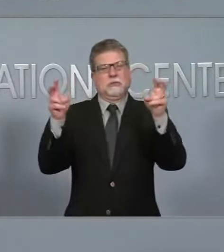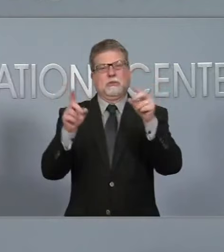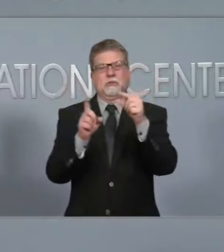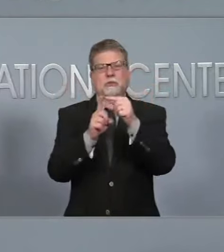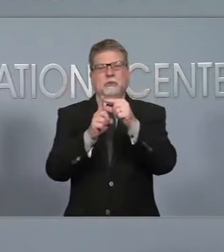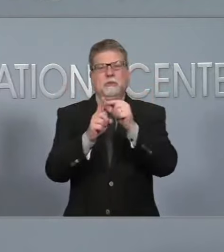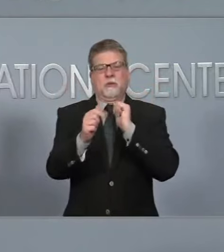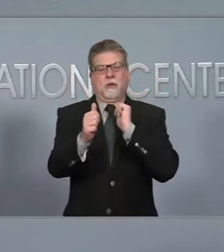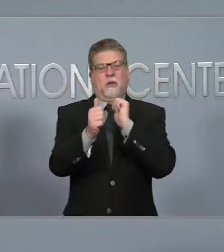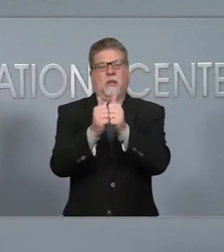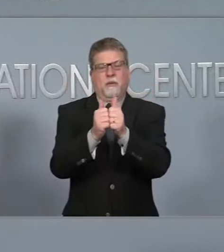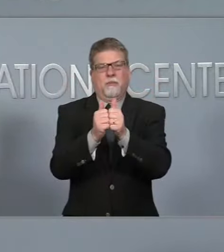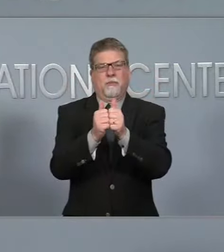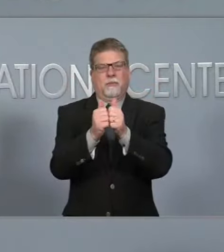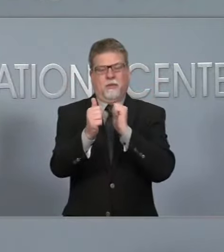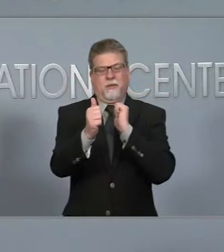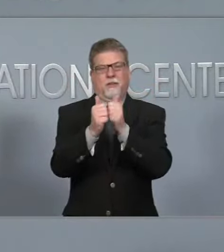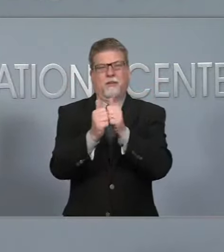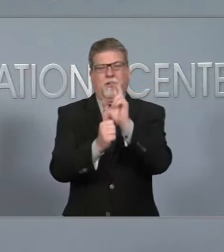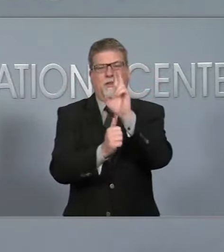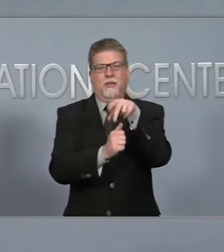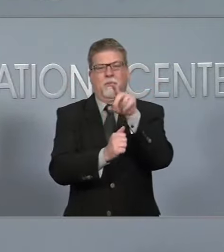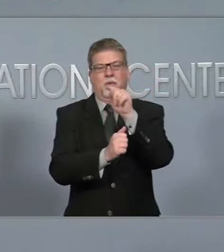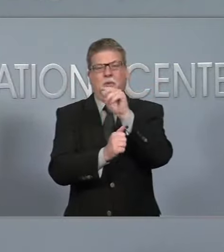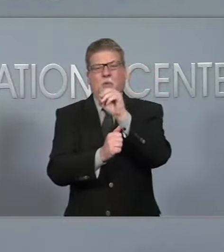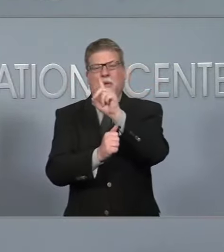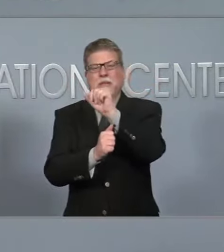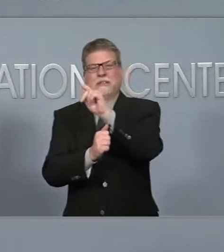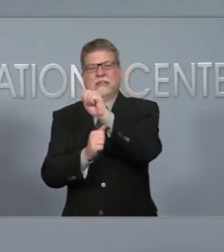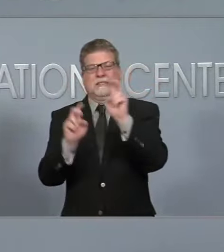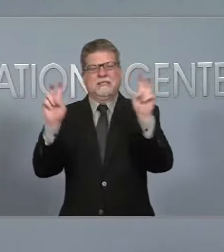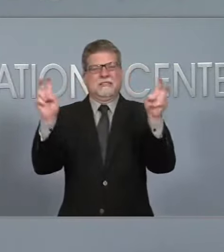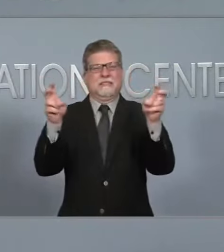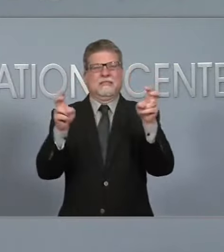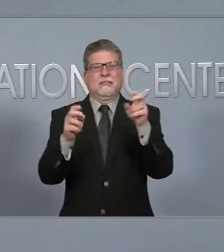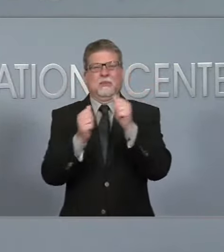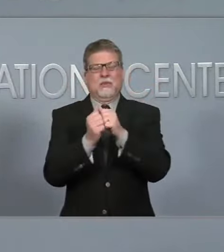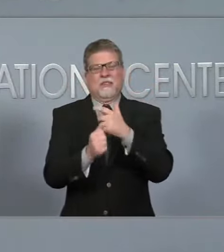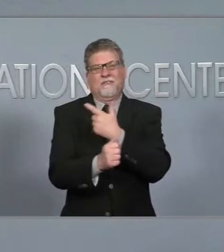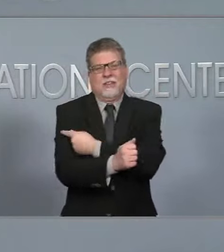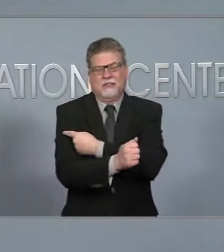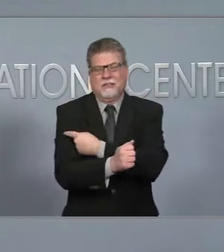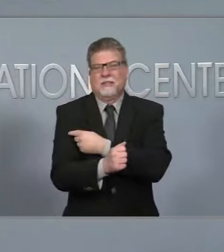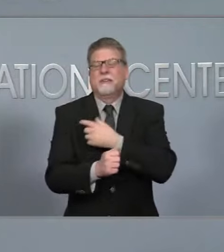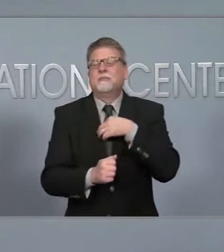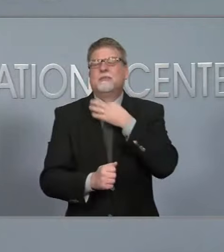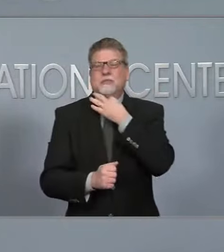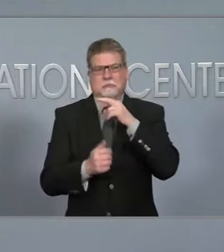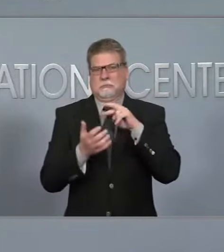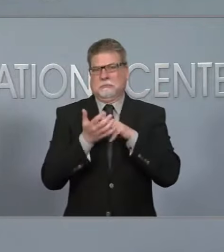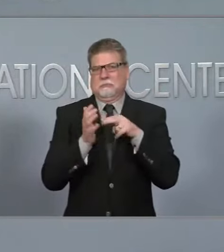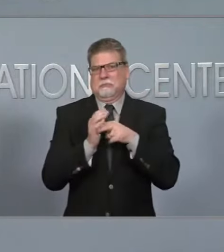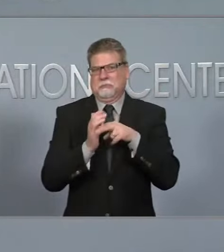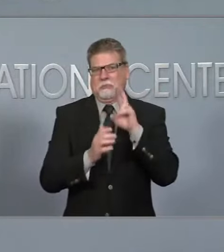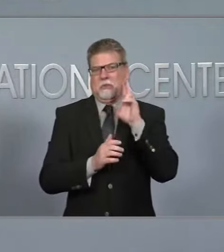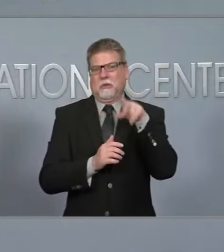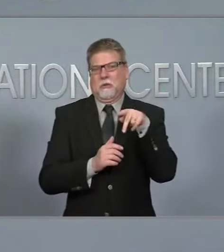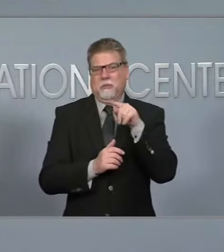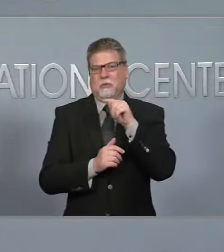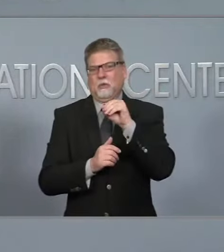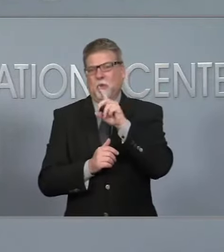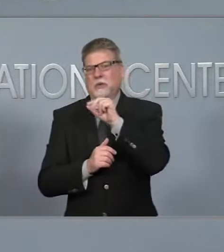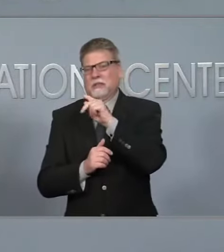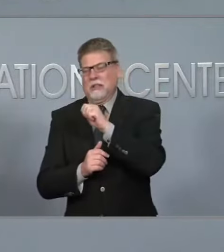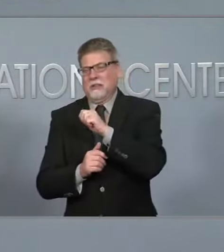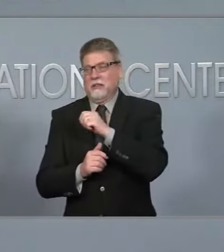I think DHHS clarified for us this week means boosted. So with that, I wondered if you were going to